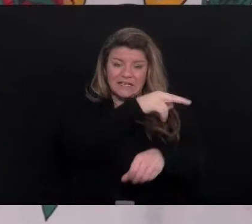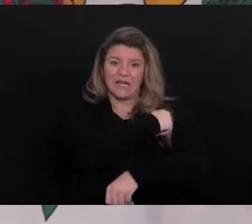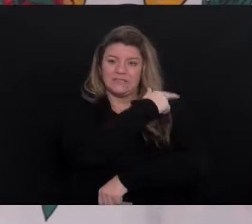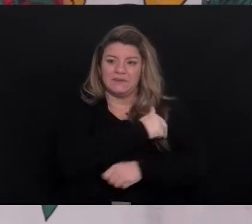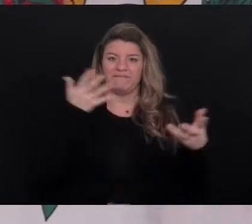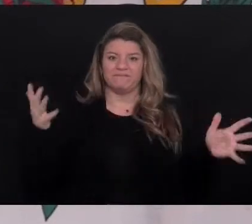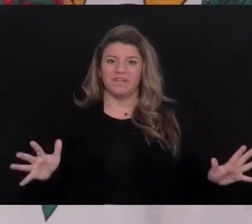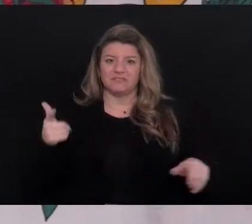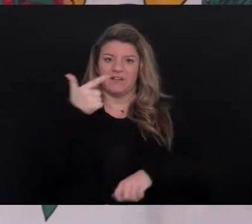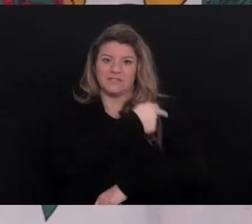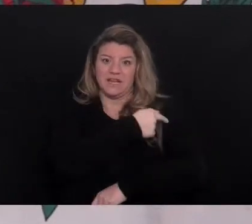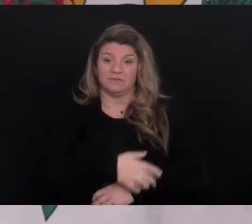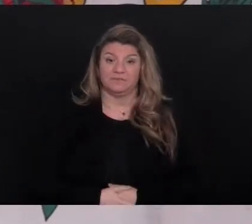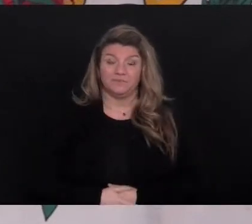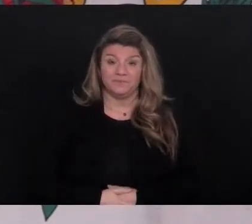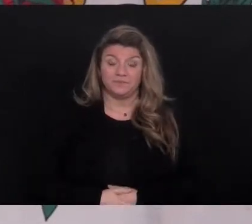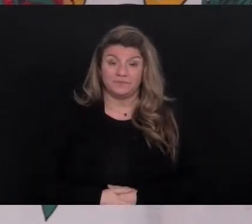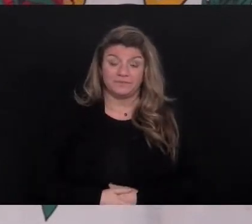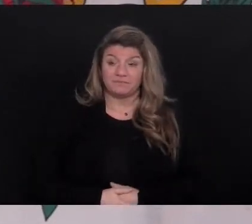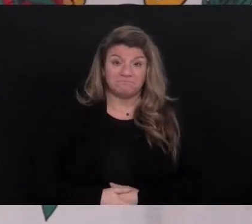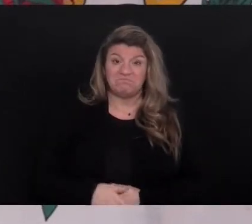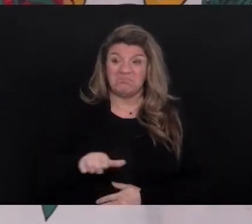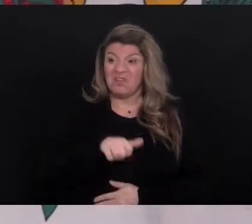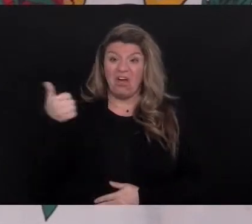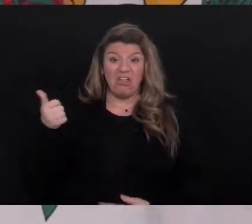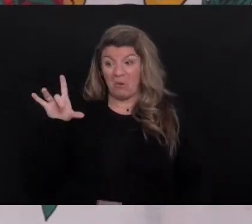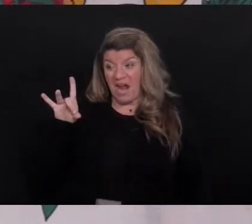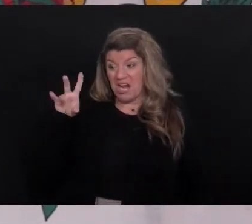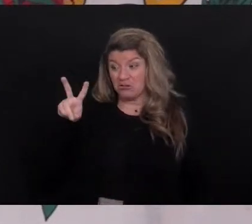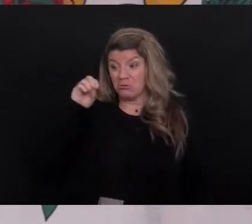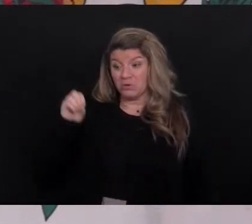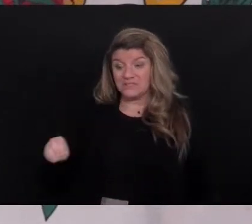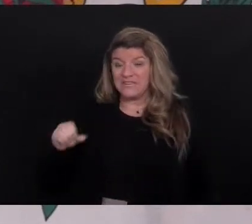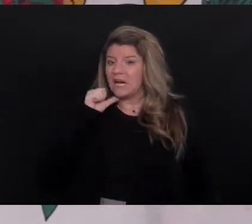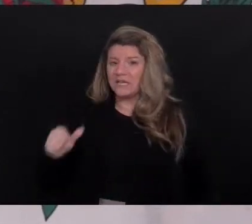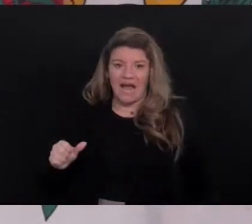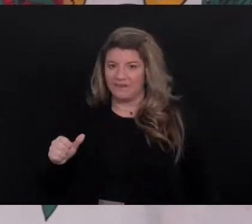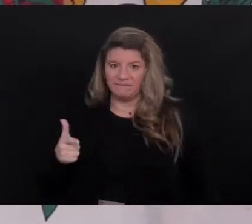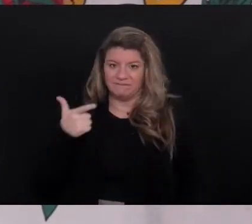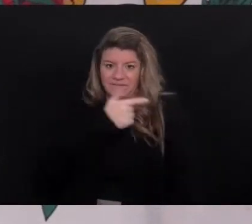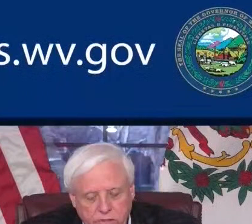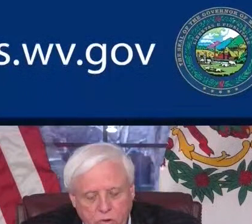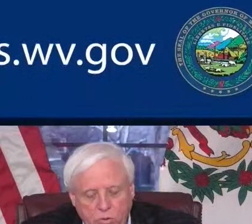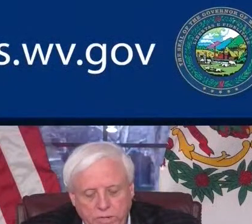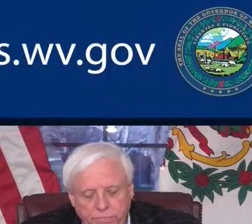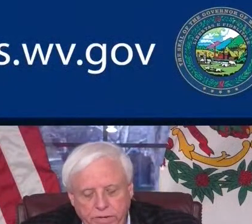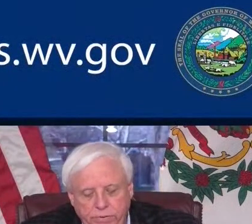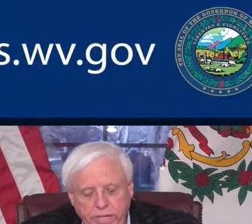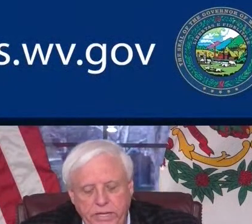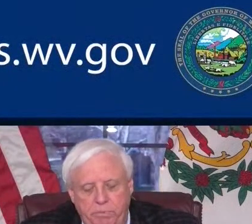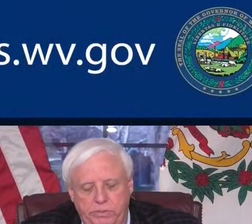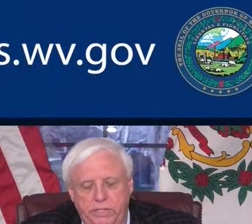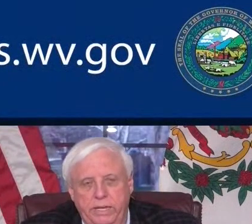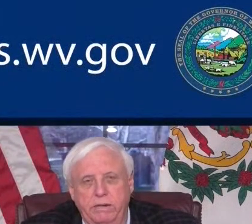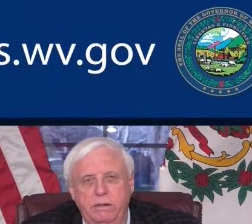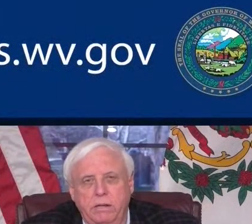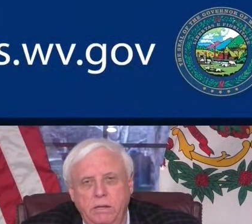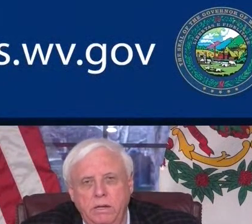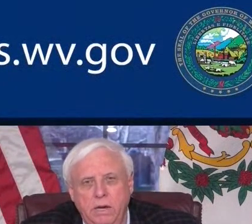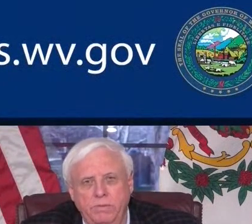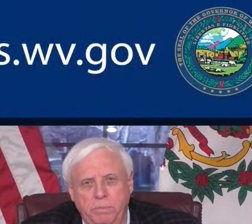been vaccinated. All the rest, 82% are unvaccinated. There's only